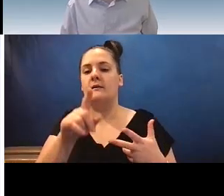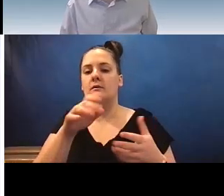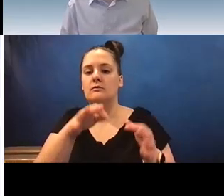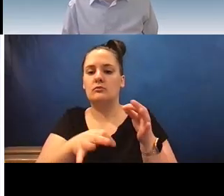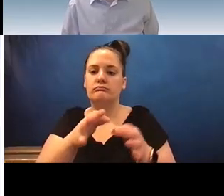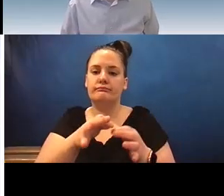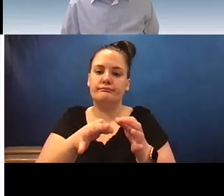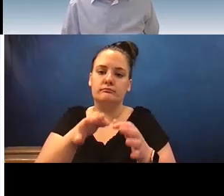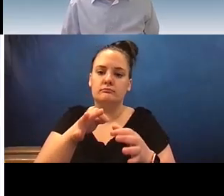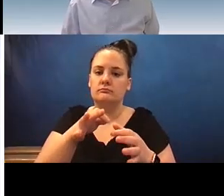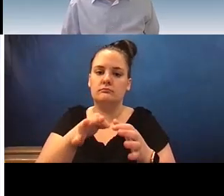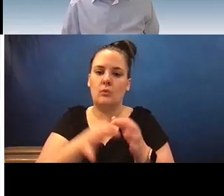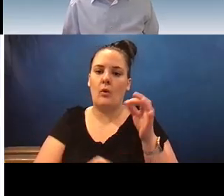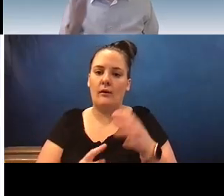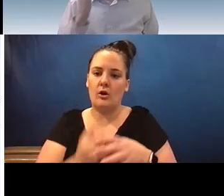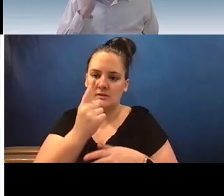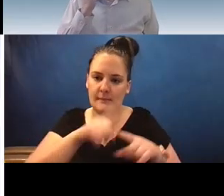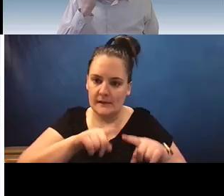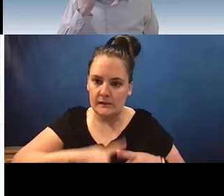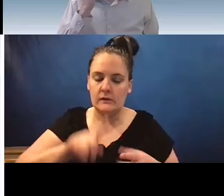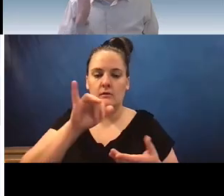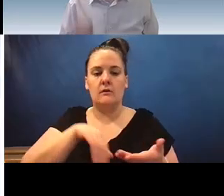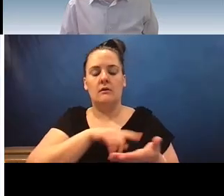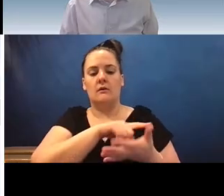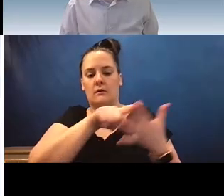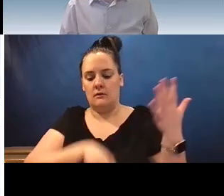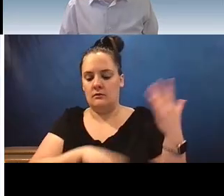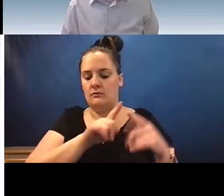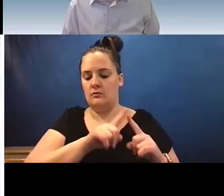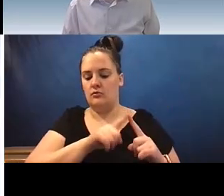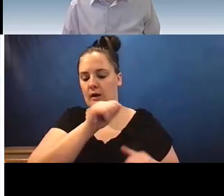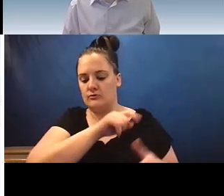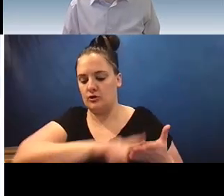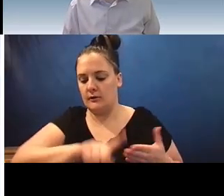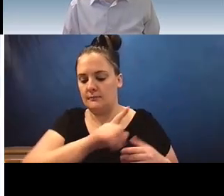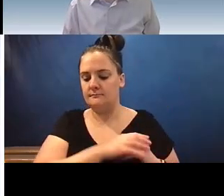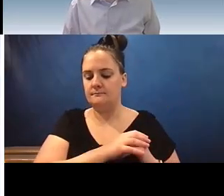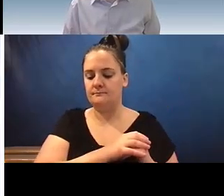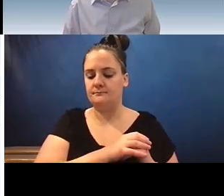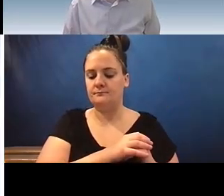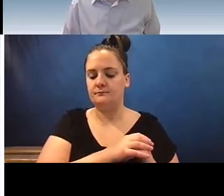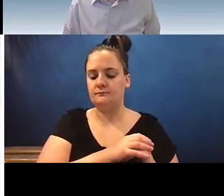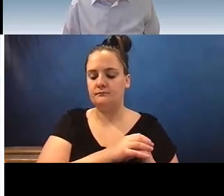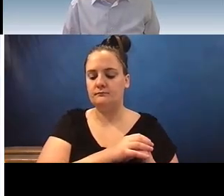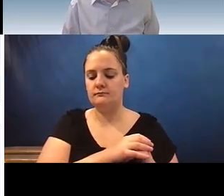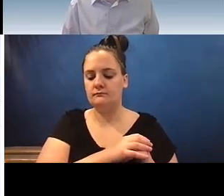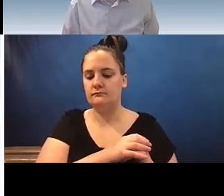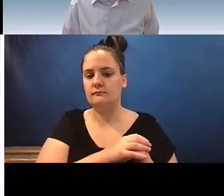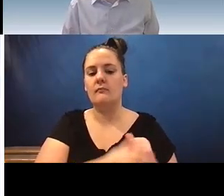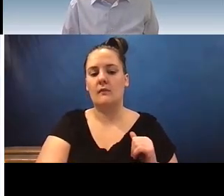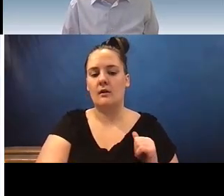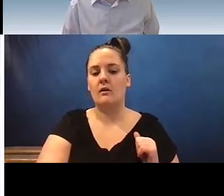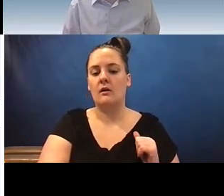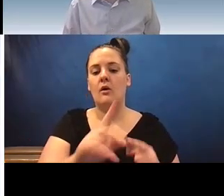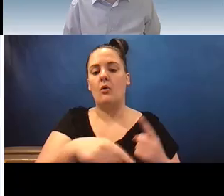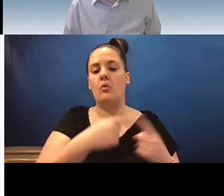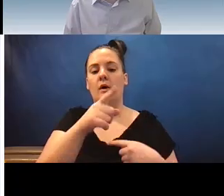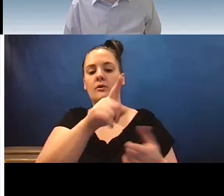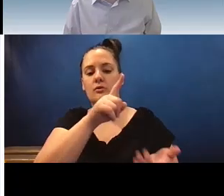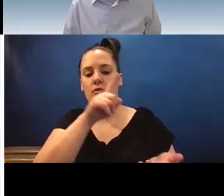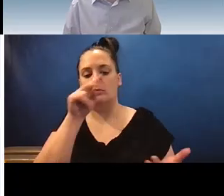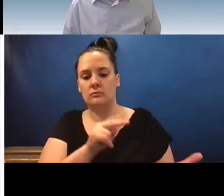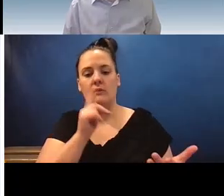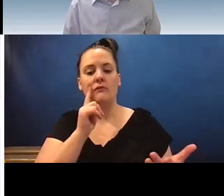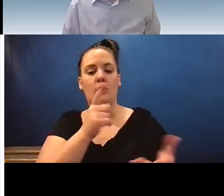much more. Pricing information is also working its way into insurance carrier websites when you look for care on your private